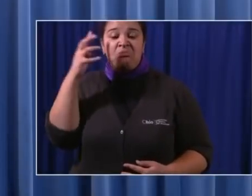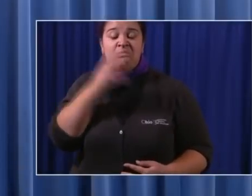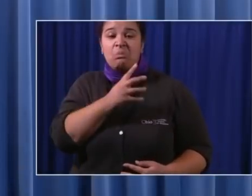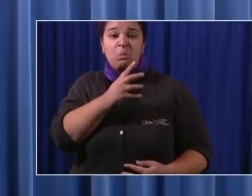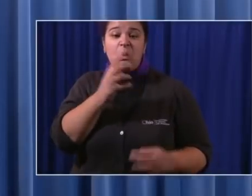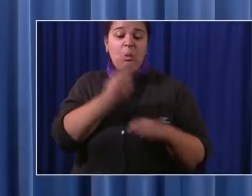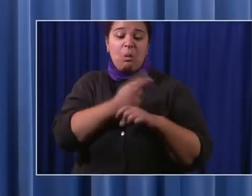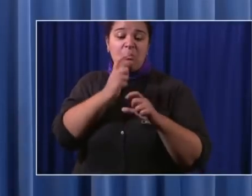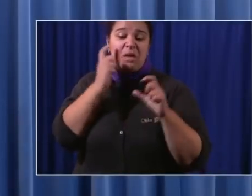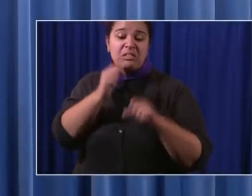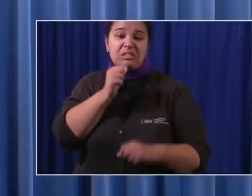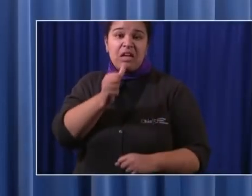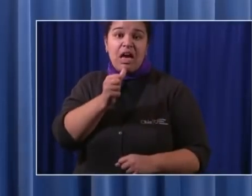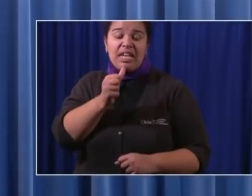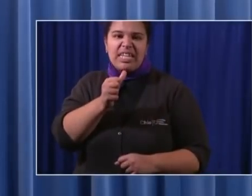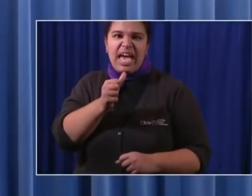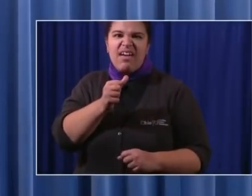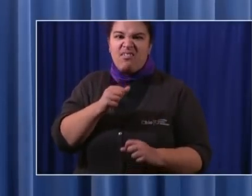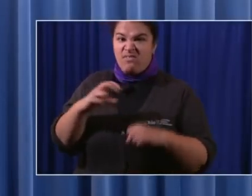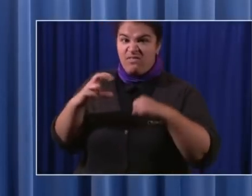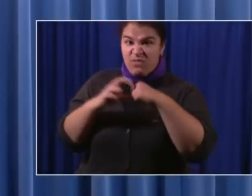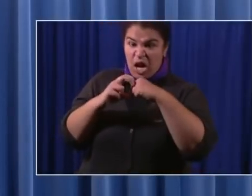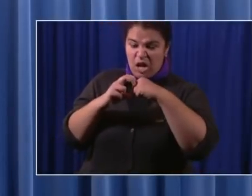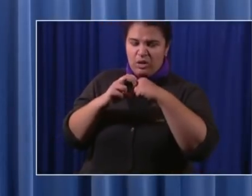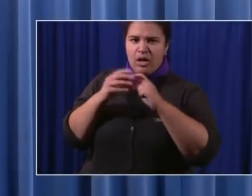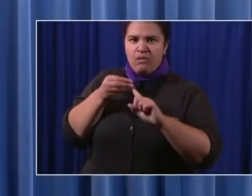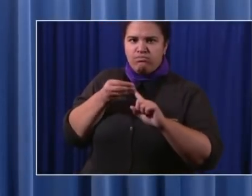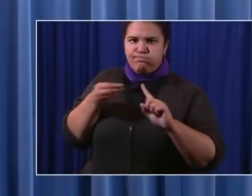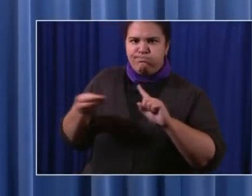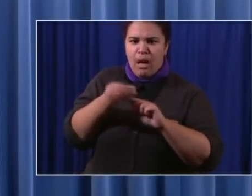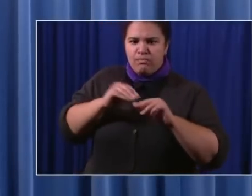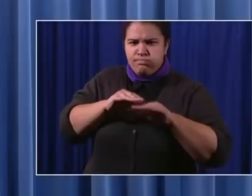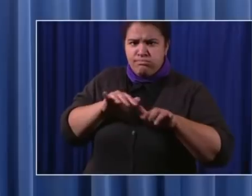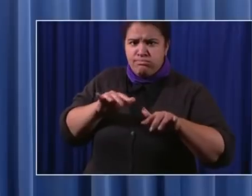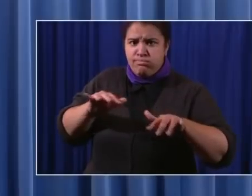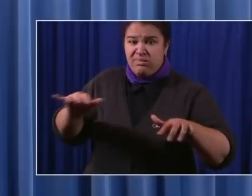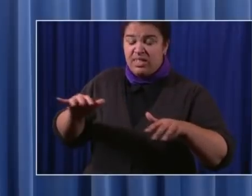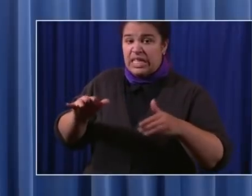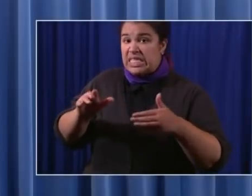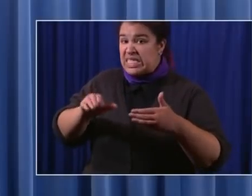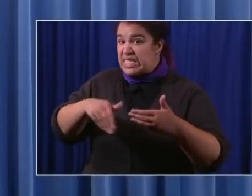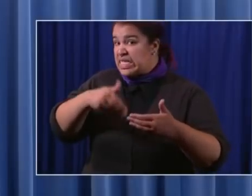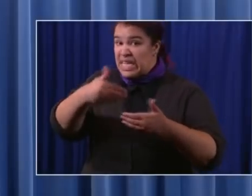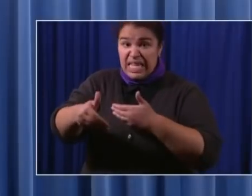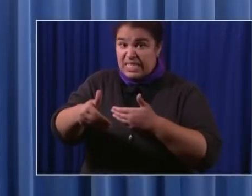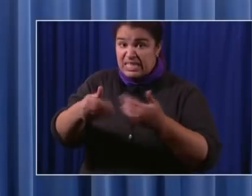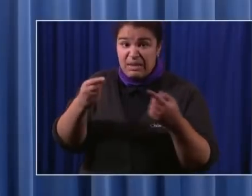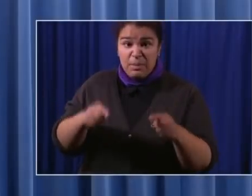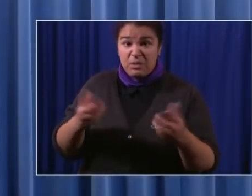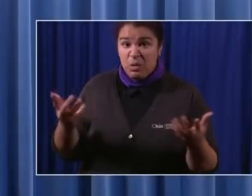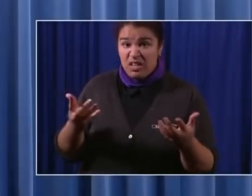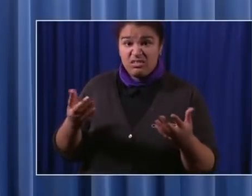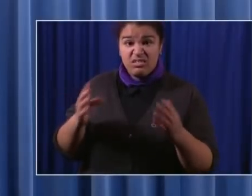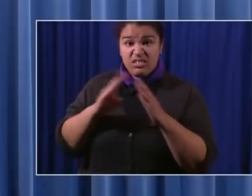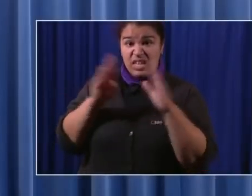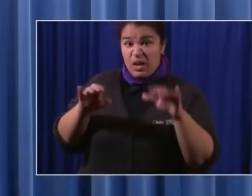the virus continues to spread? Do you see them going into a stay-at-home order for solely just the county or something like